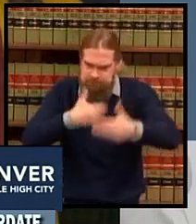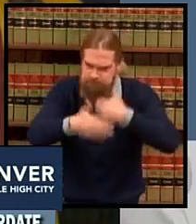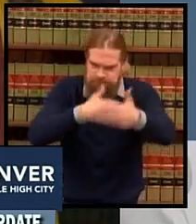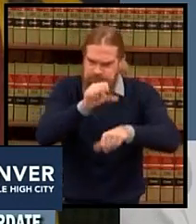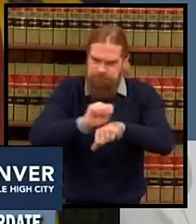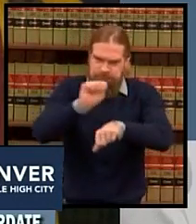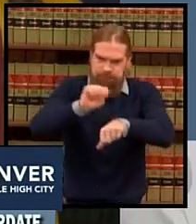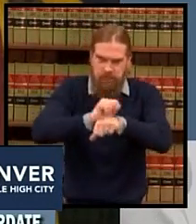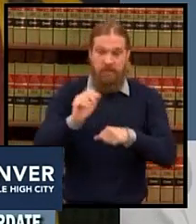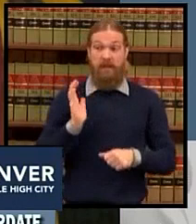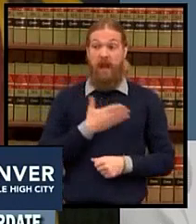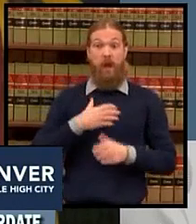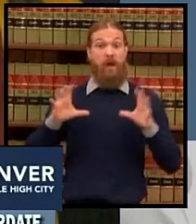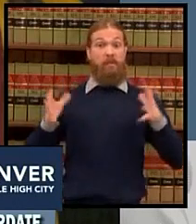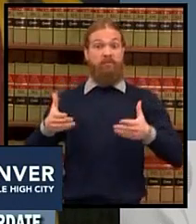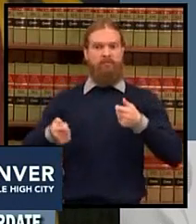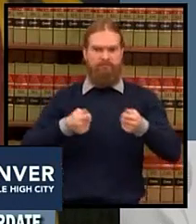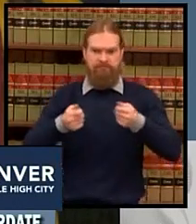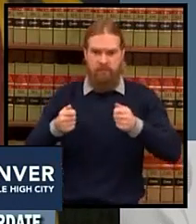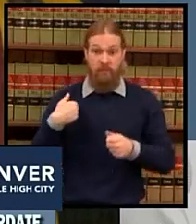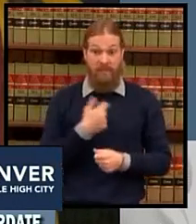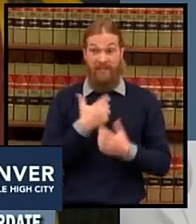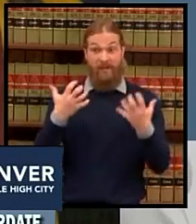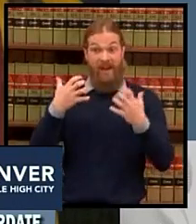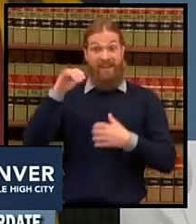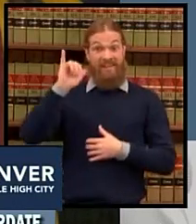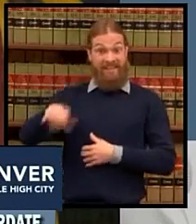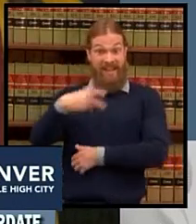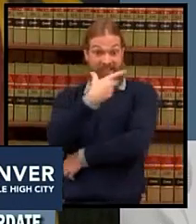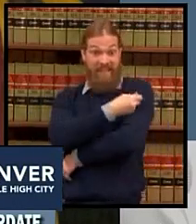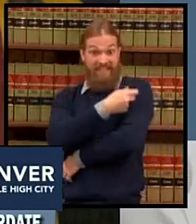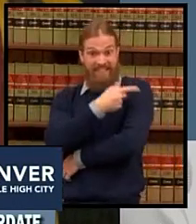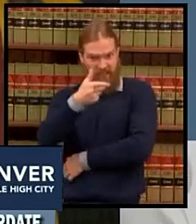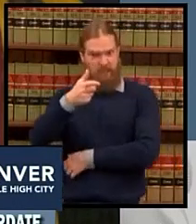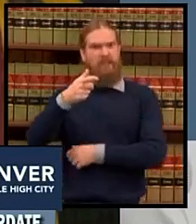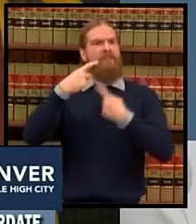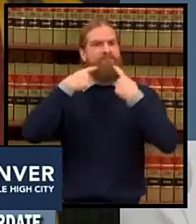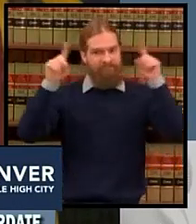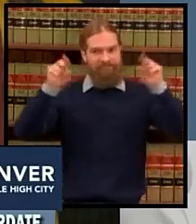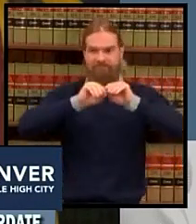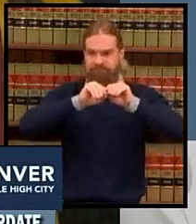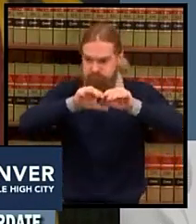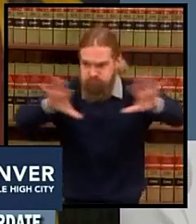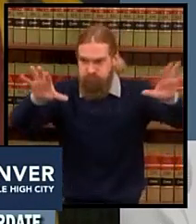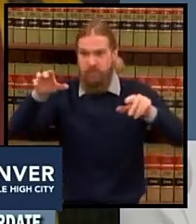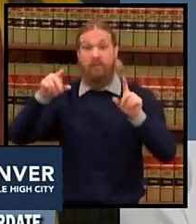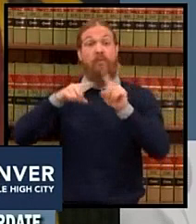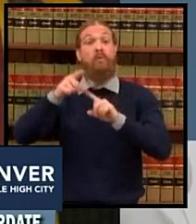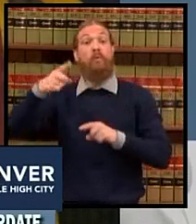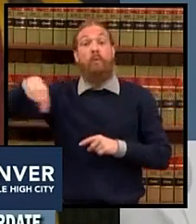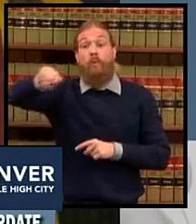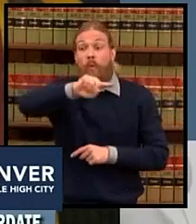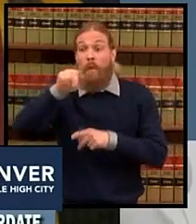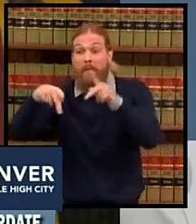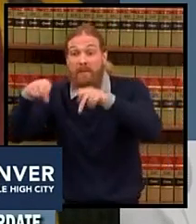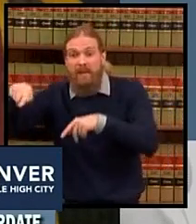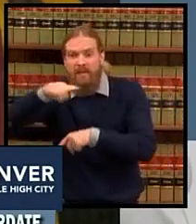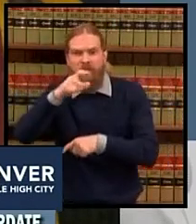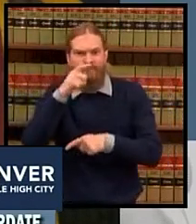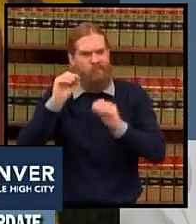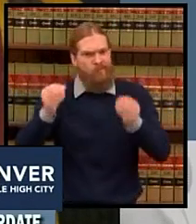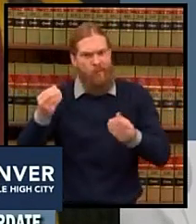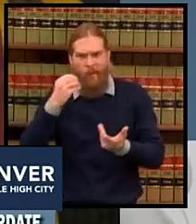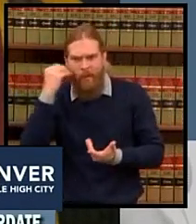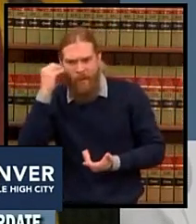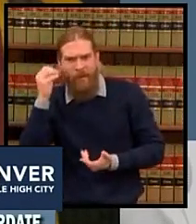to get some of those doses into communities that are being impacted the most and where access is limited. To address